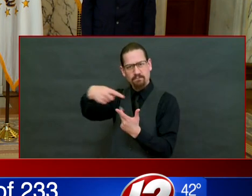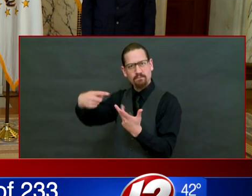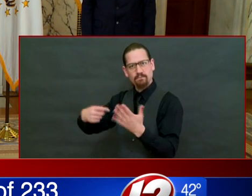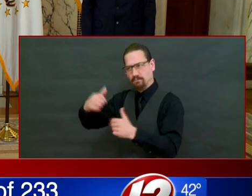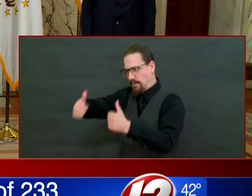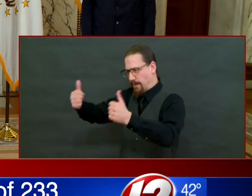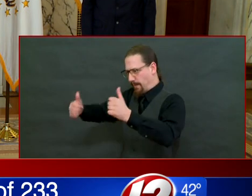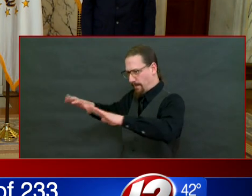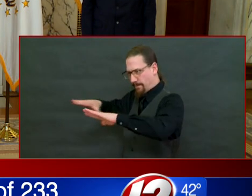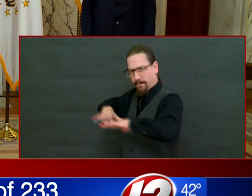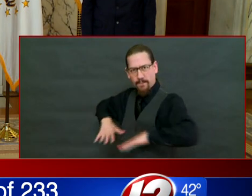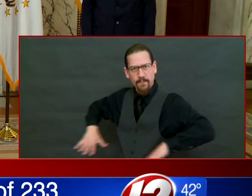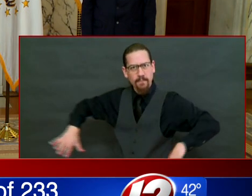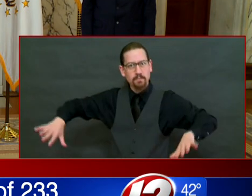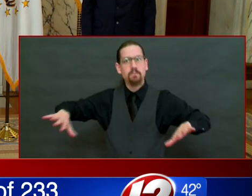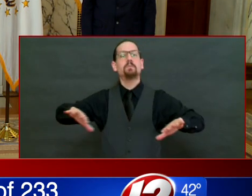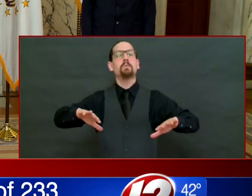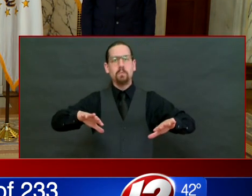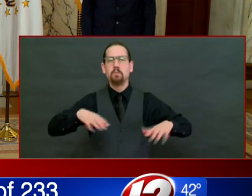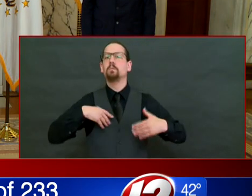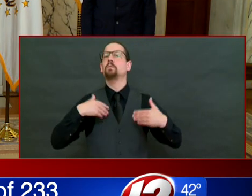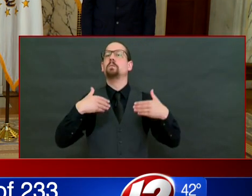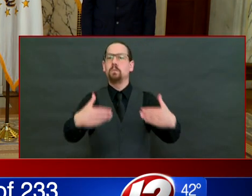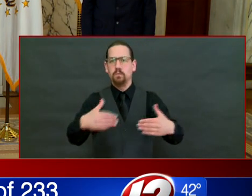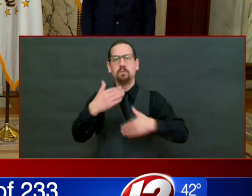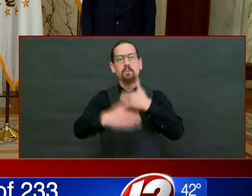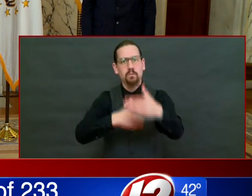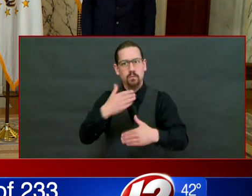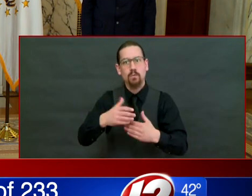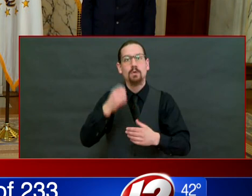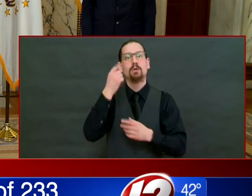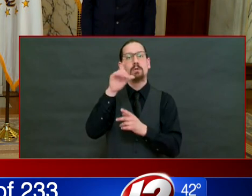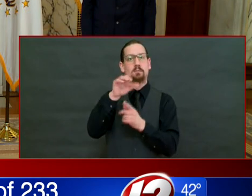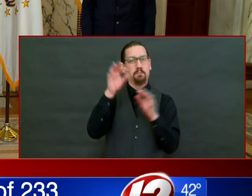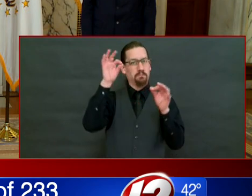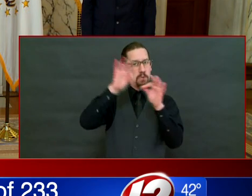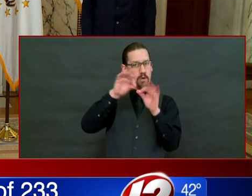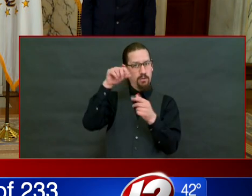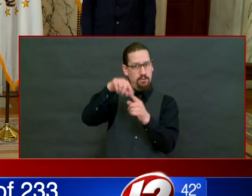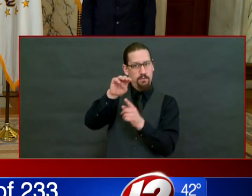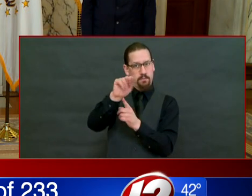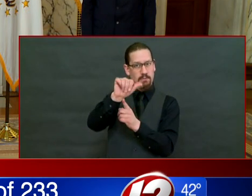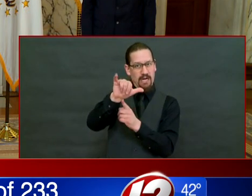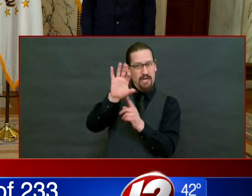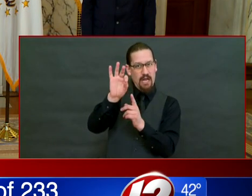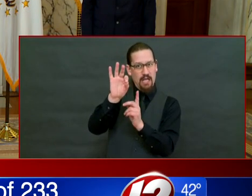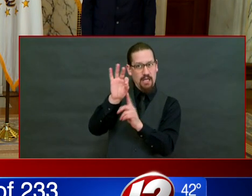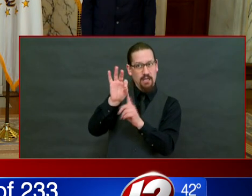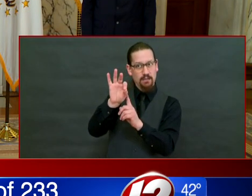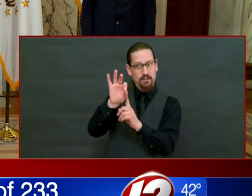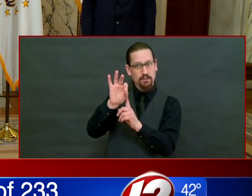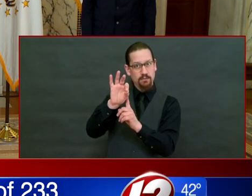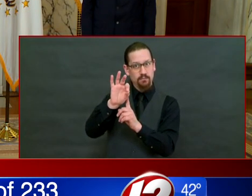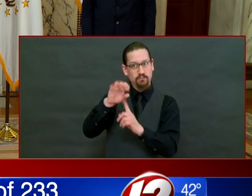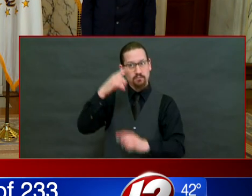here on May 9th and say, everybody go back to work, back to normal. That is not going to happen. It's going to be